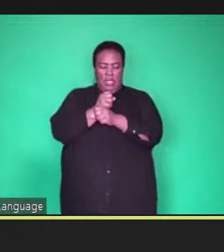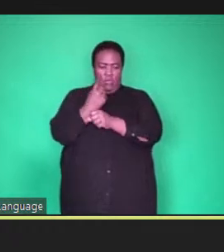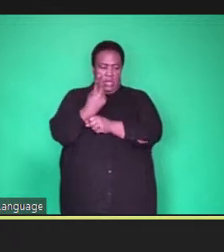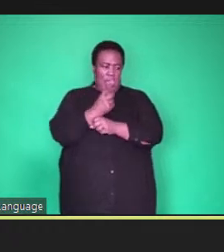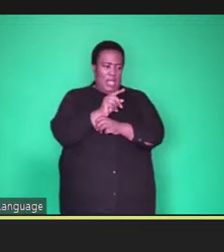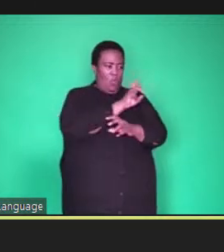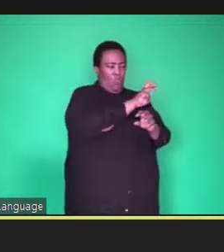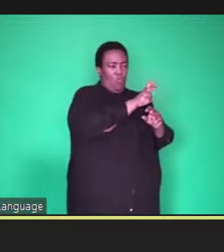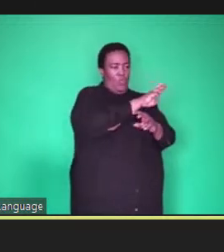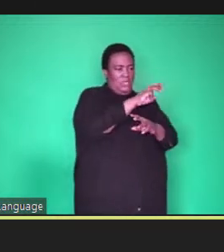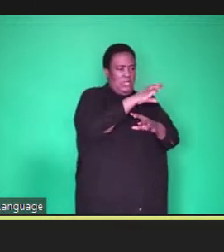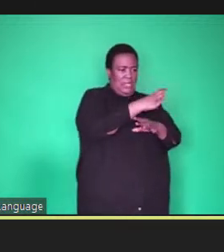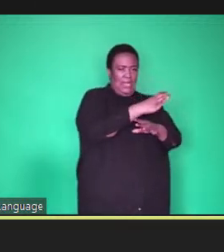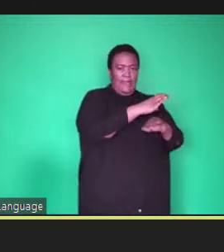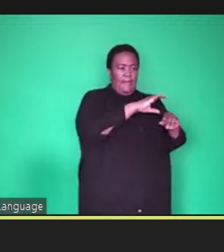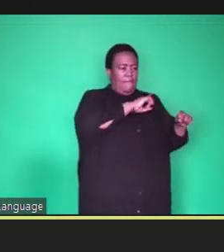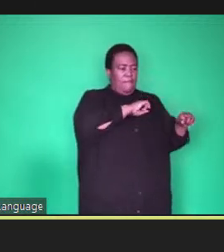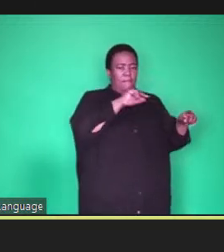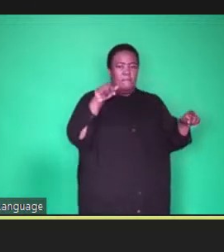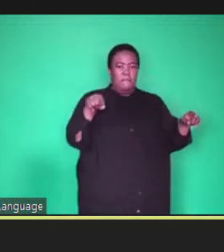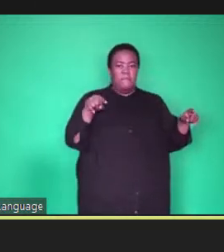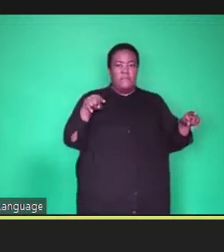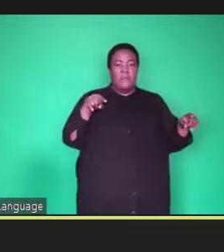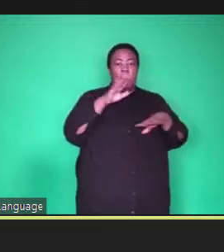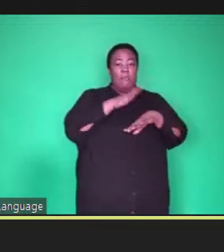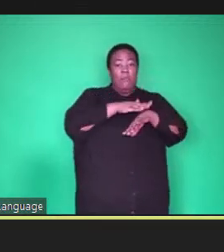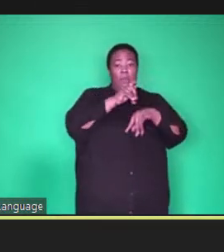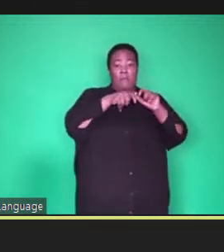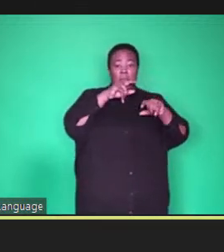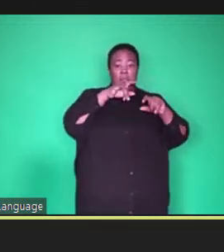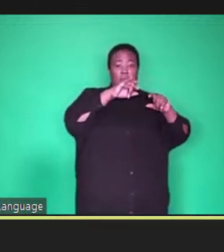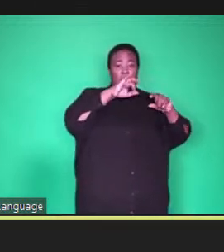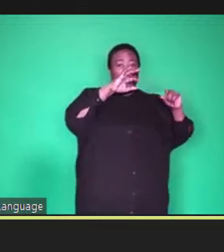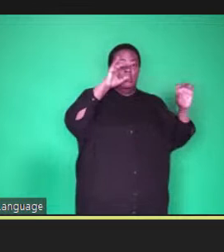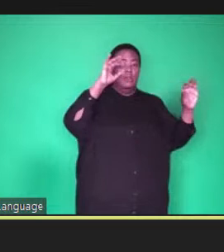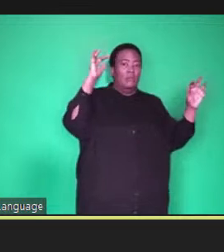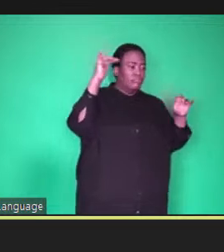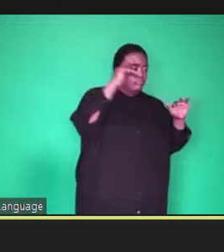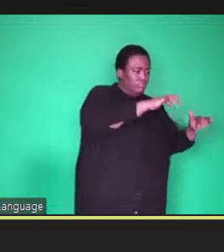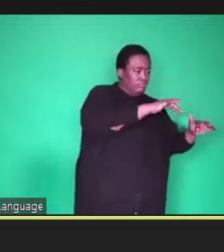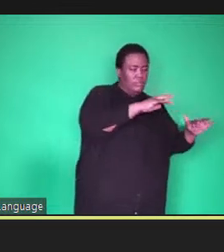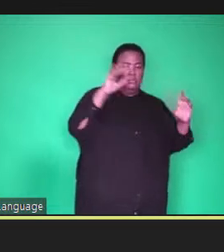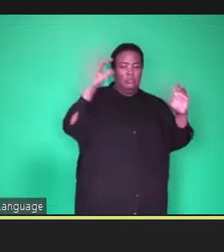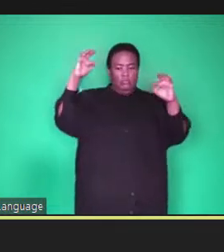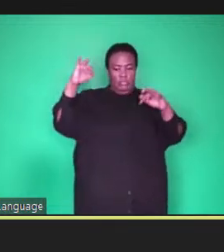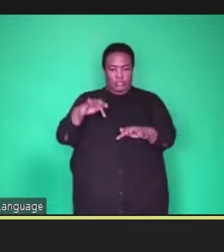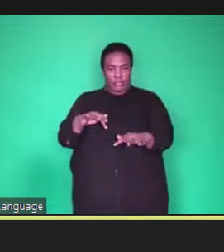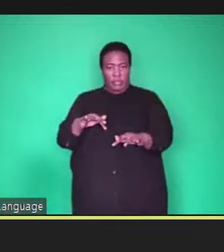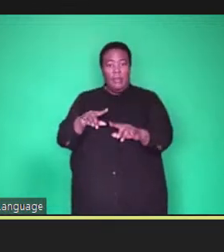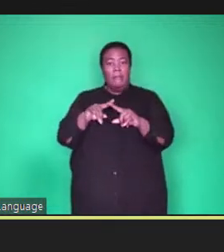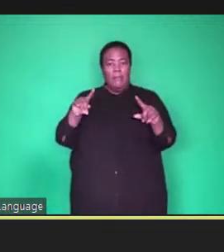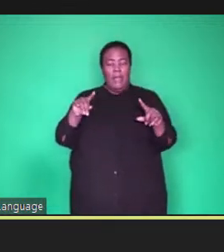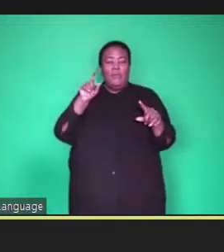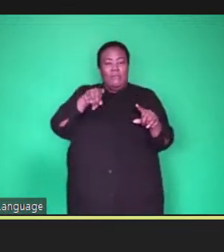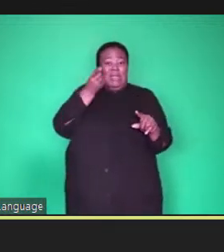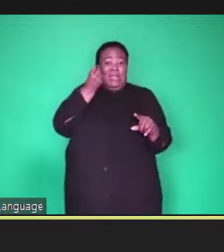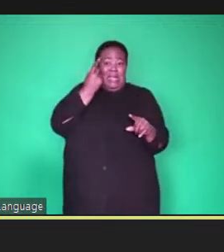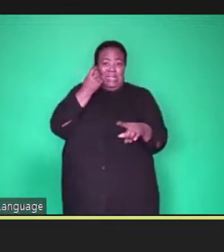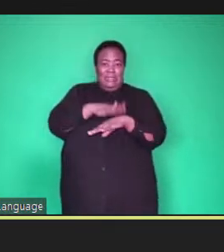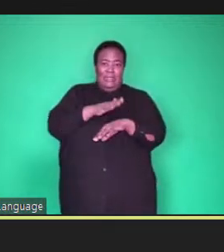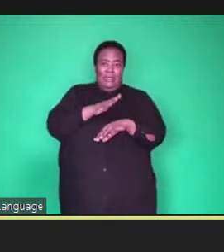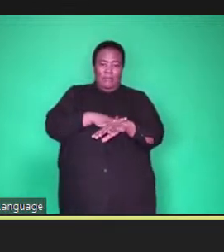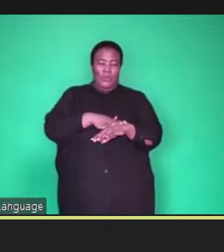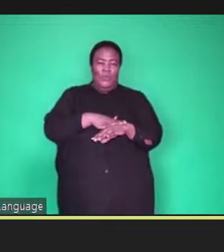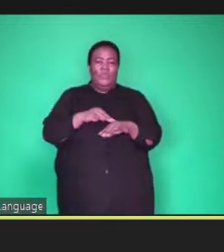the metropolises, but let's go underneath the level of provincial to unpack it some more. For this, I'll be